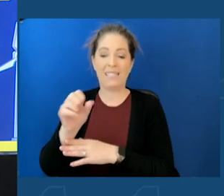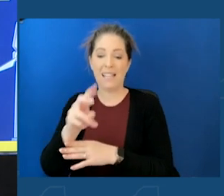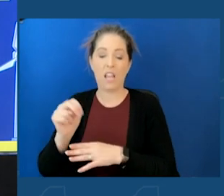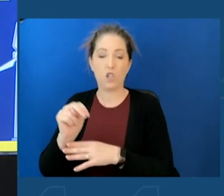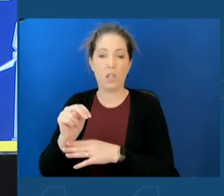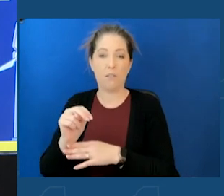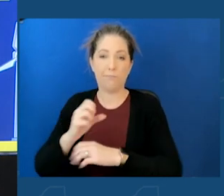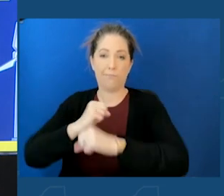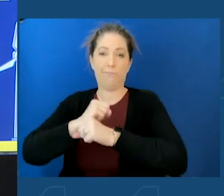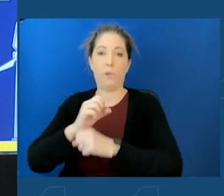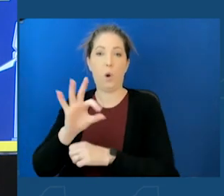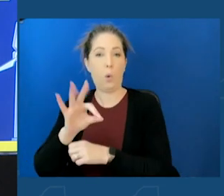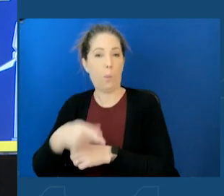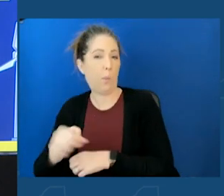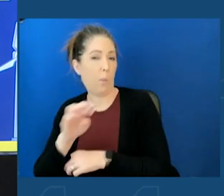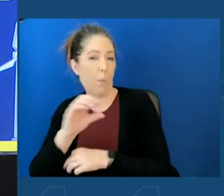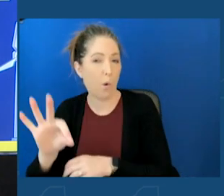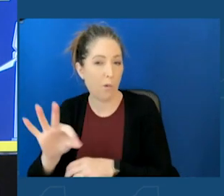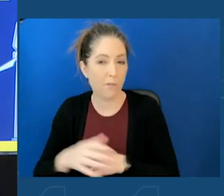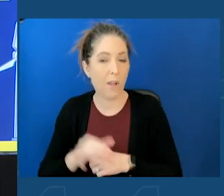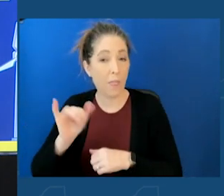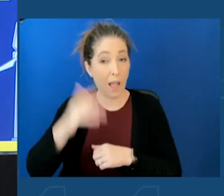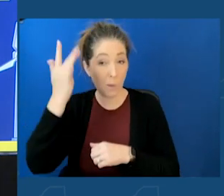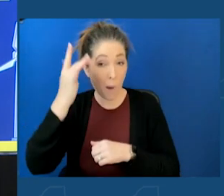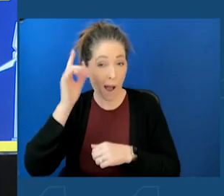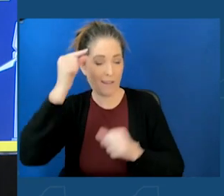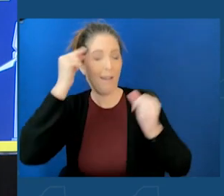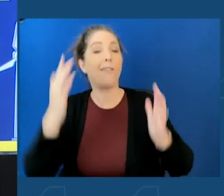the efforts of Governor Hochul. So thank you again.